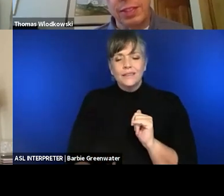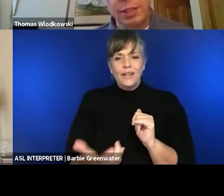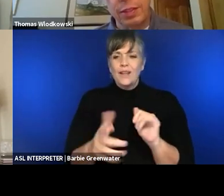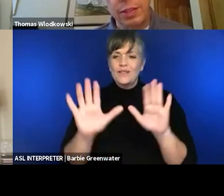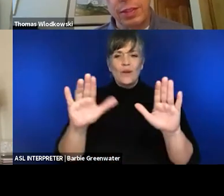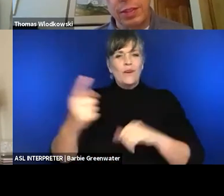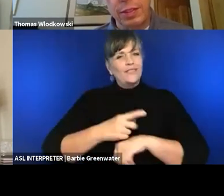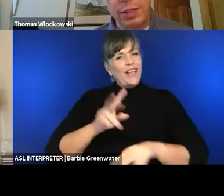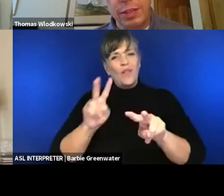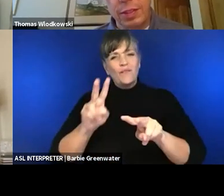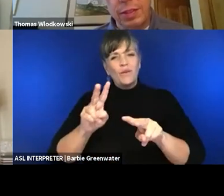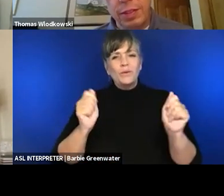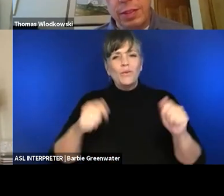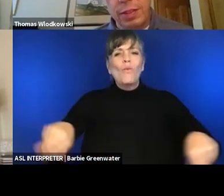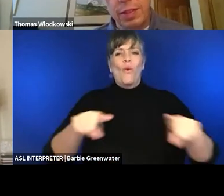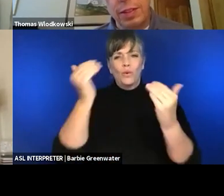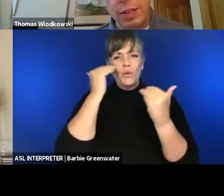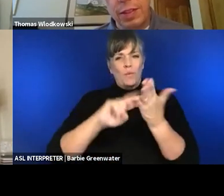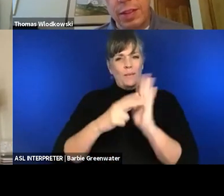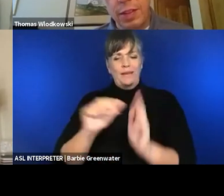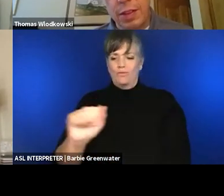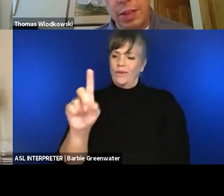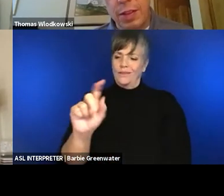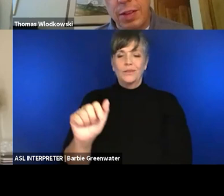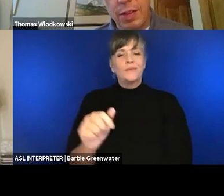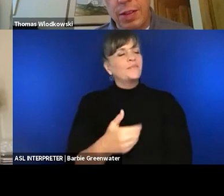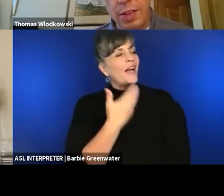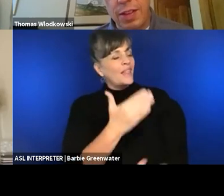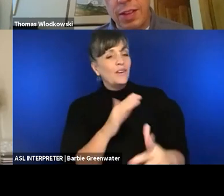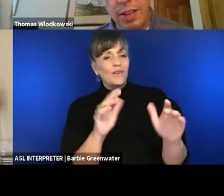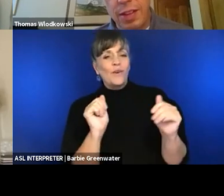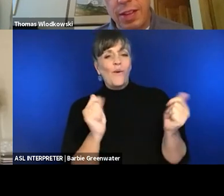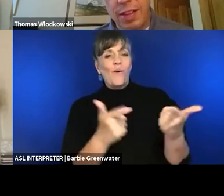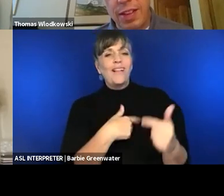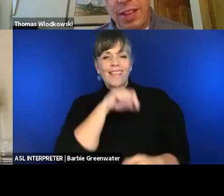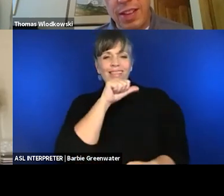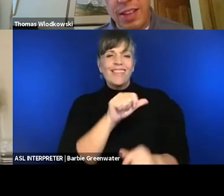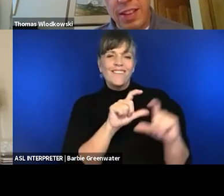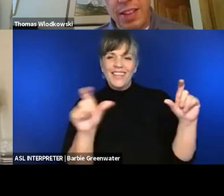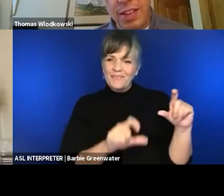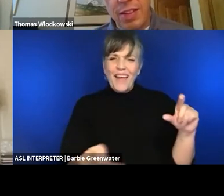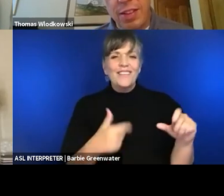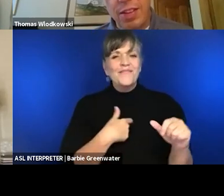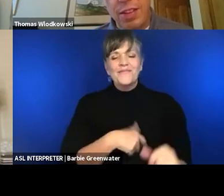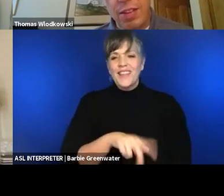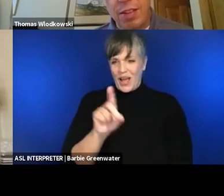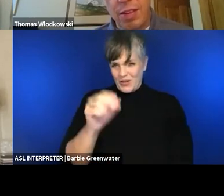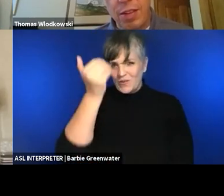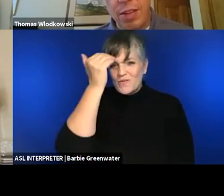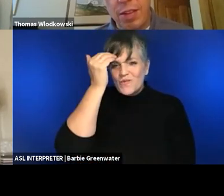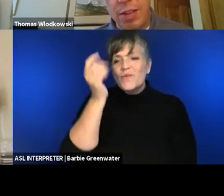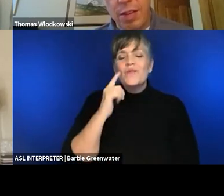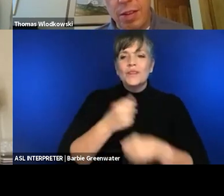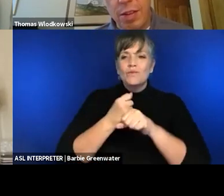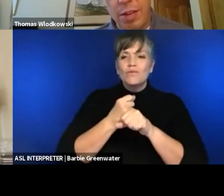to. Absolutely. Well, thank you, everyone. I love this panel, and I do know that this is going to generate a lot